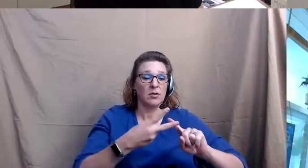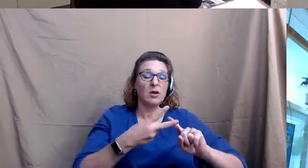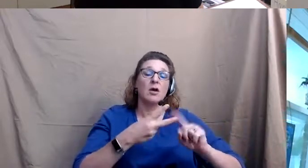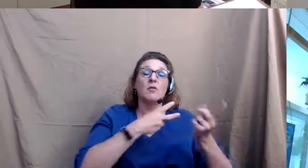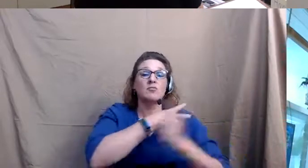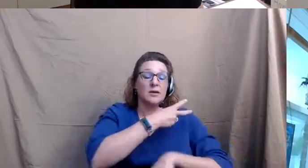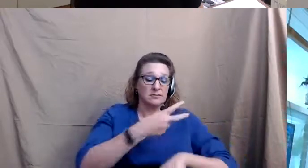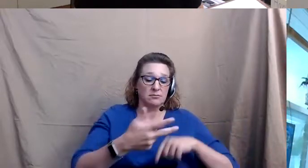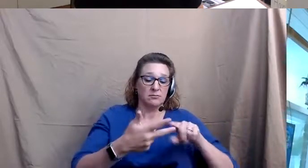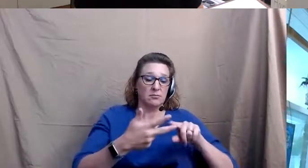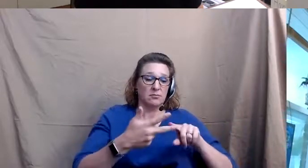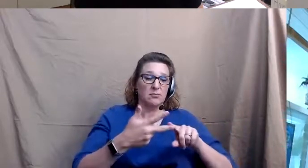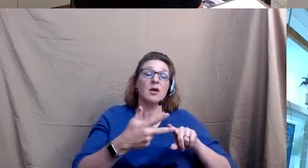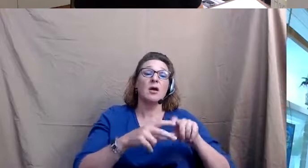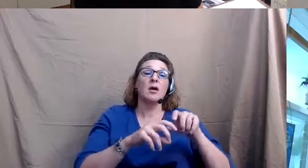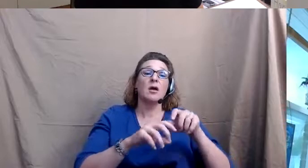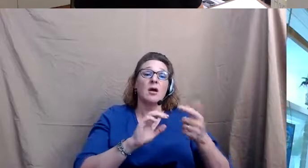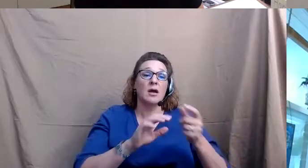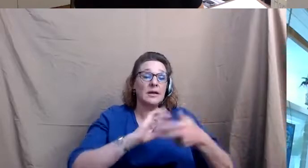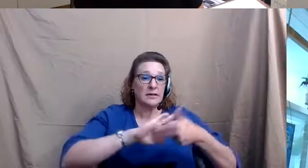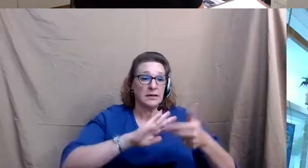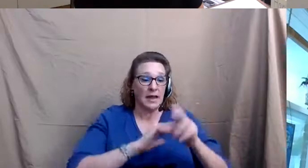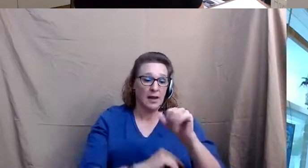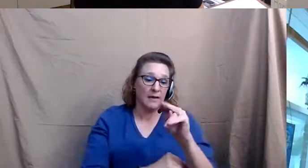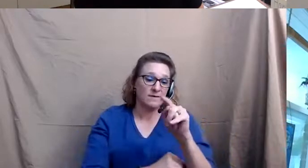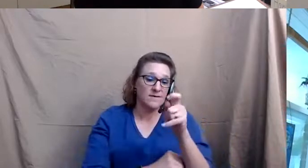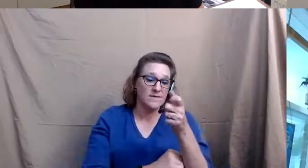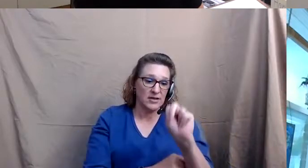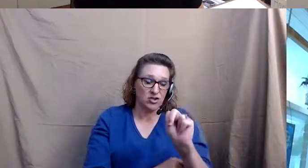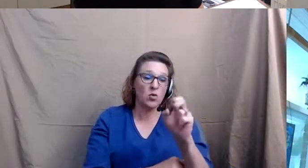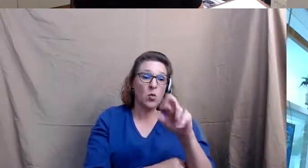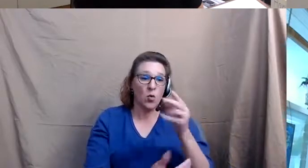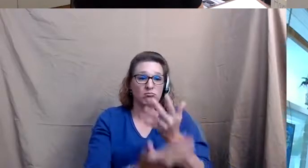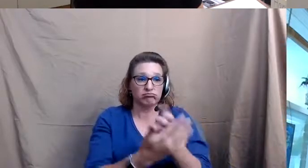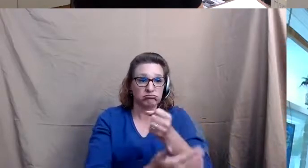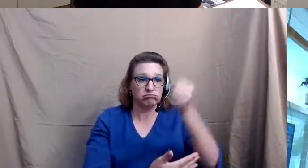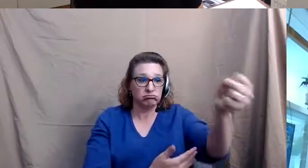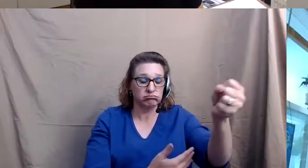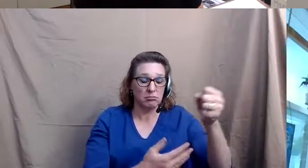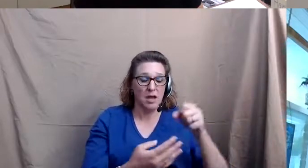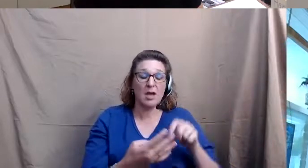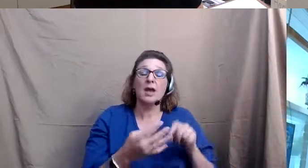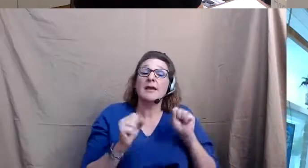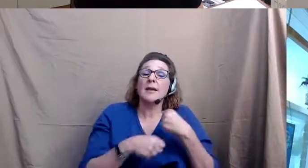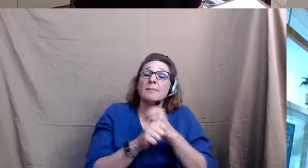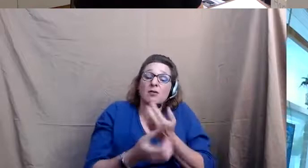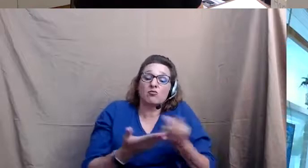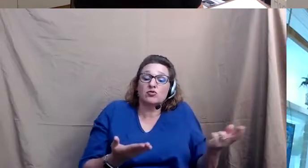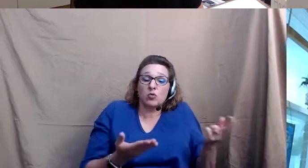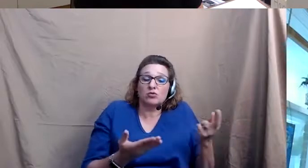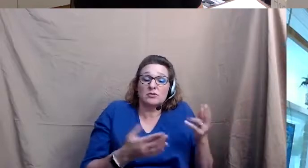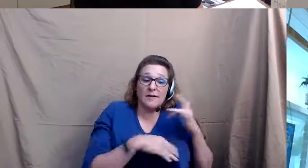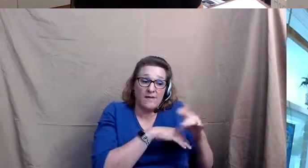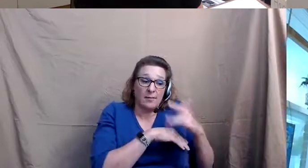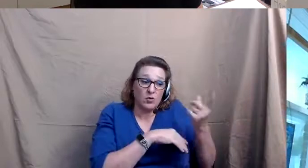and incarceration when those things happen. Criminalization can make resources available to people subjected to abuse, things